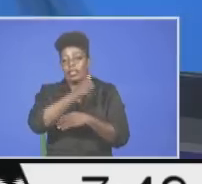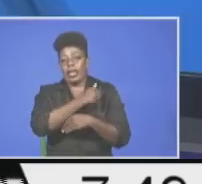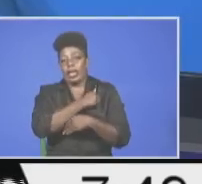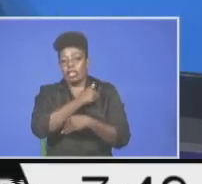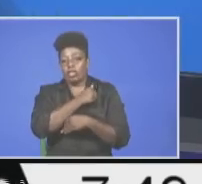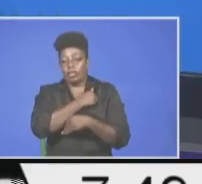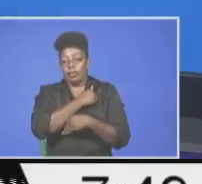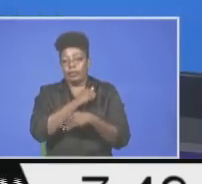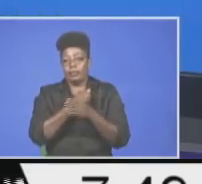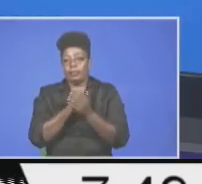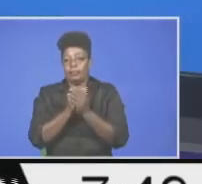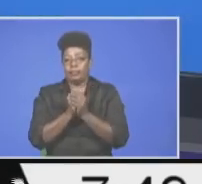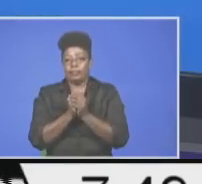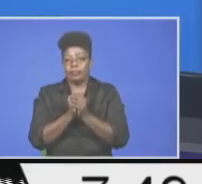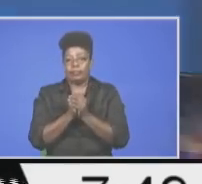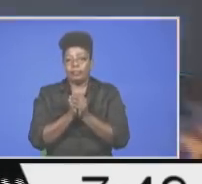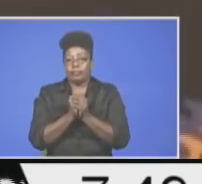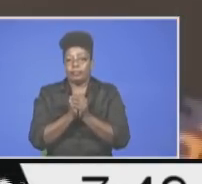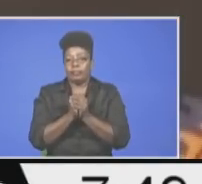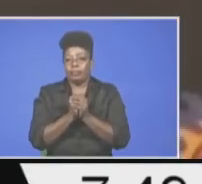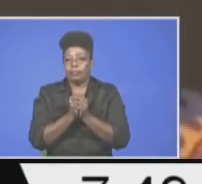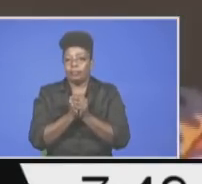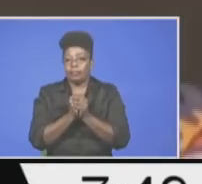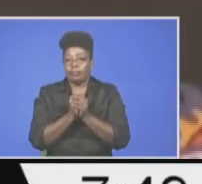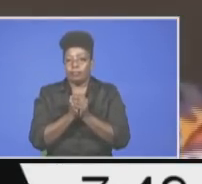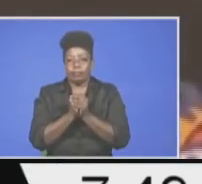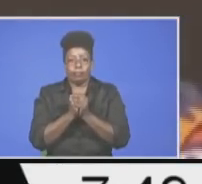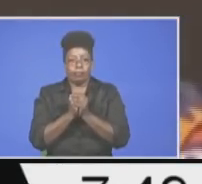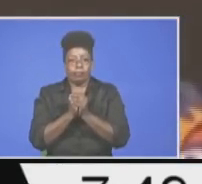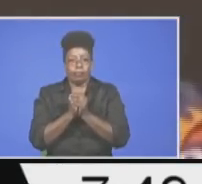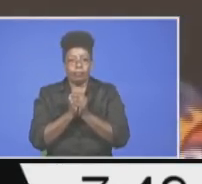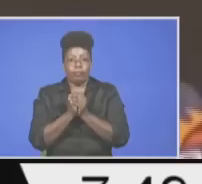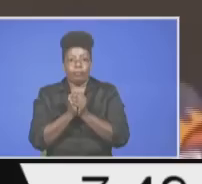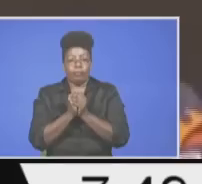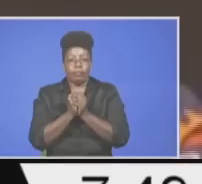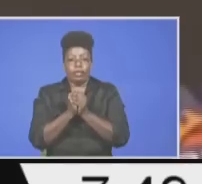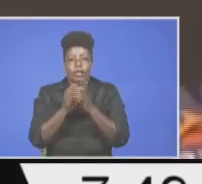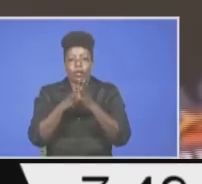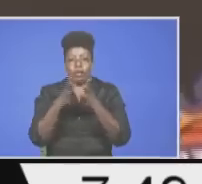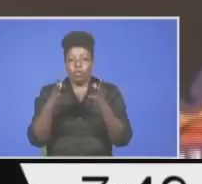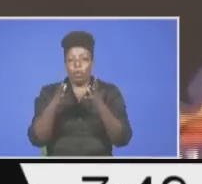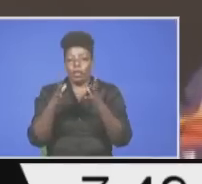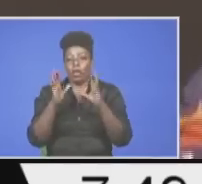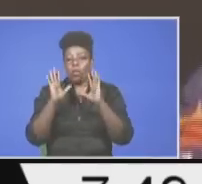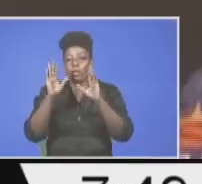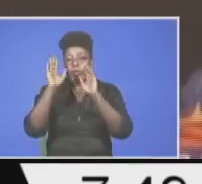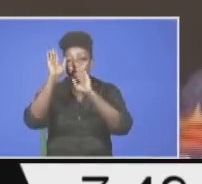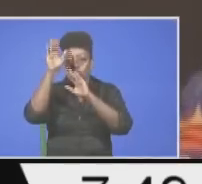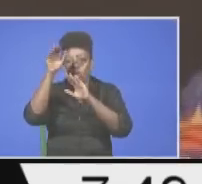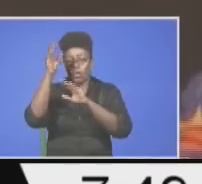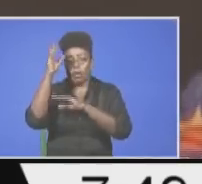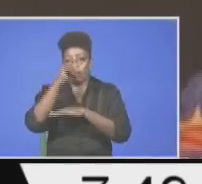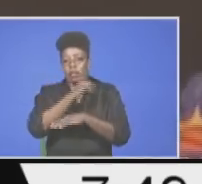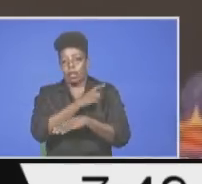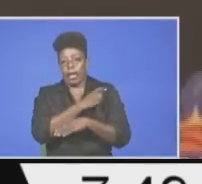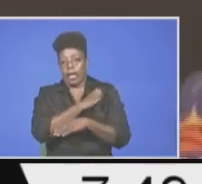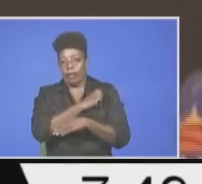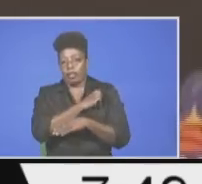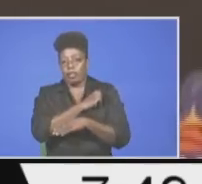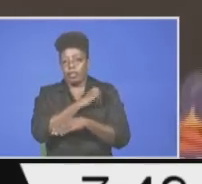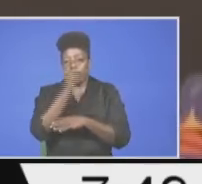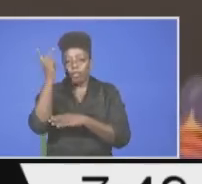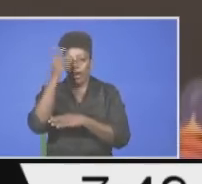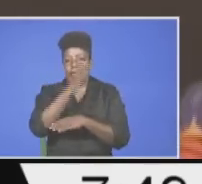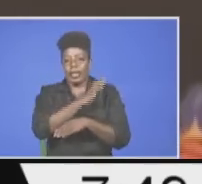Phoenix Suns. There's a lot of big dudes, a lot of great shooters like Ryan Anderson, Dragon Bender. I mean,